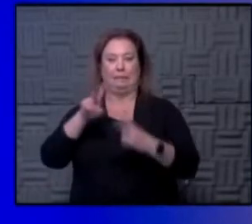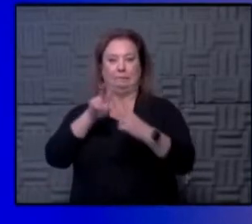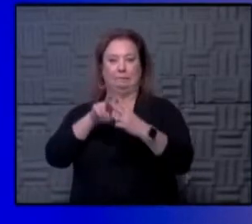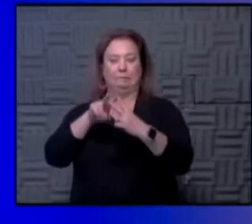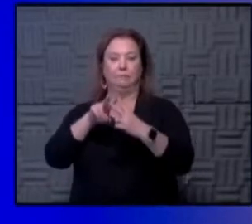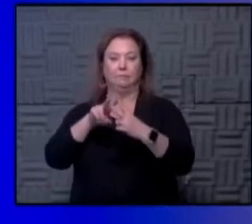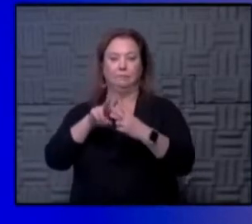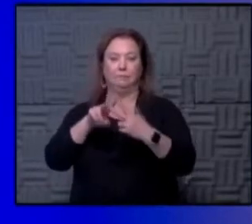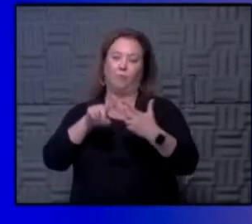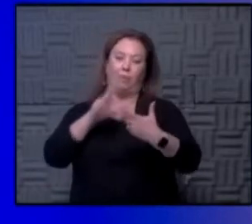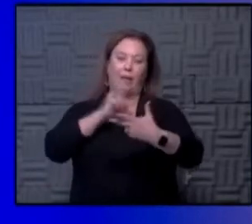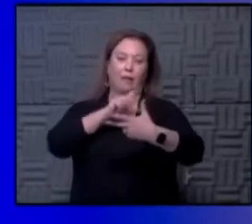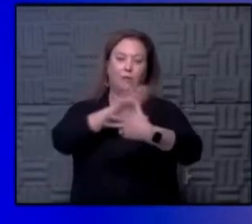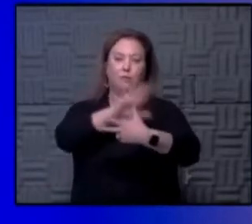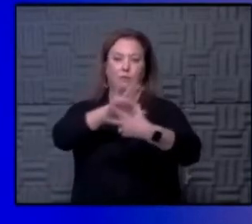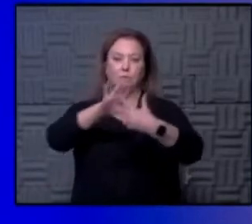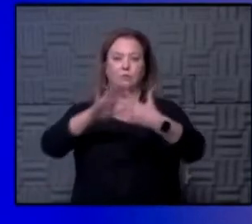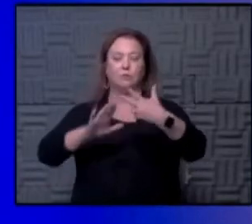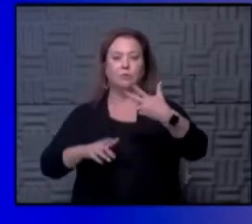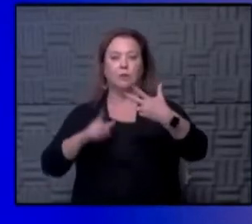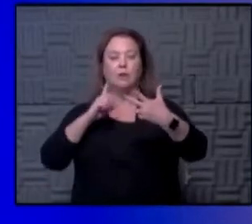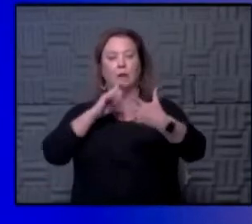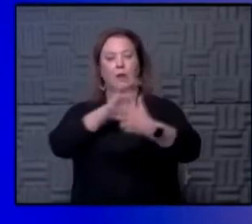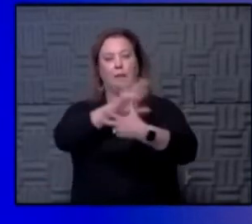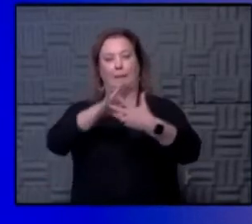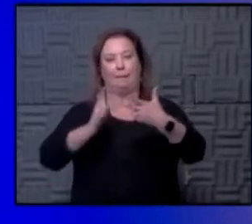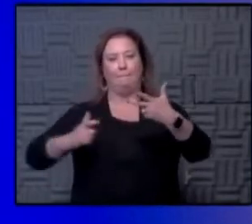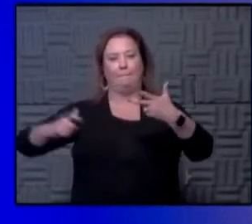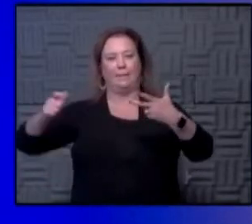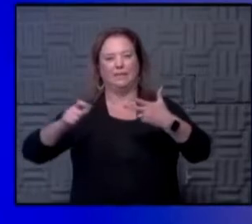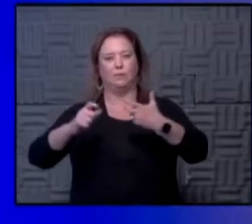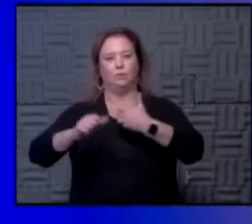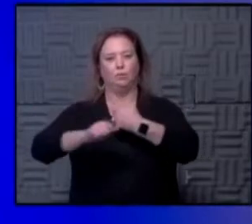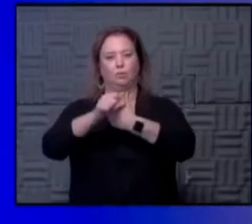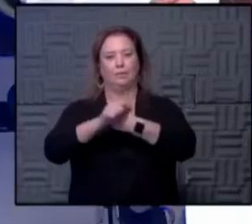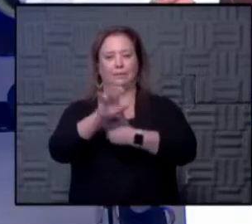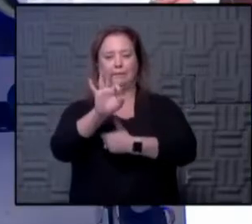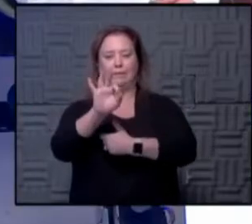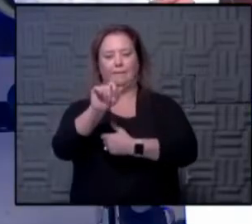probably because they are so predominant in the community, are probably the largest risk factors.